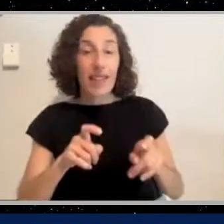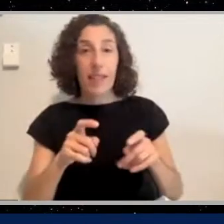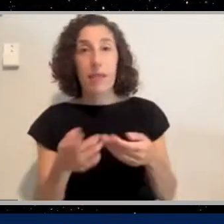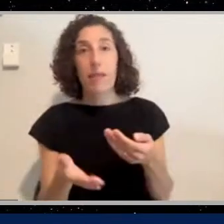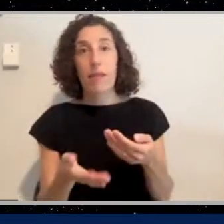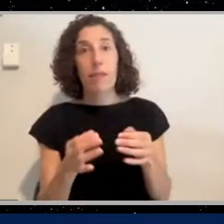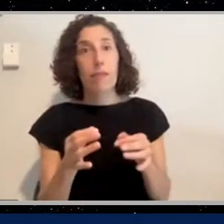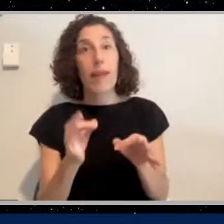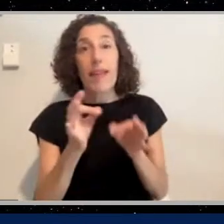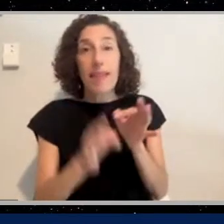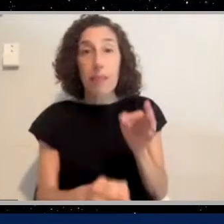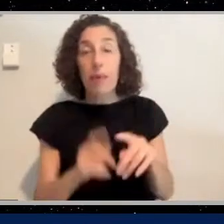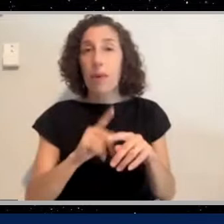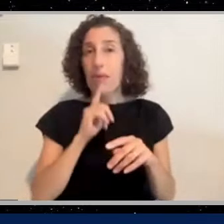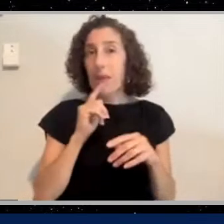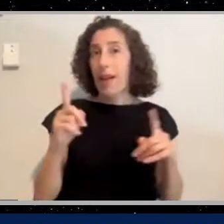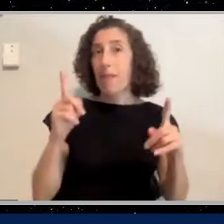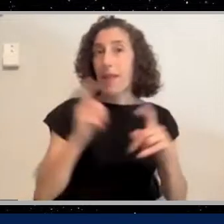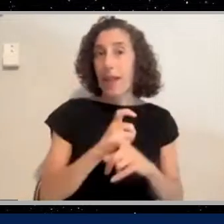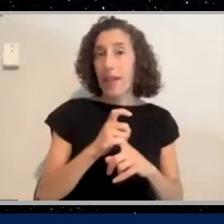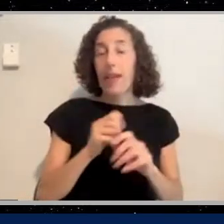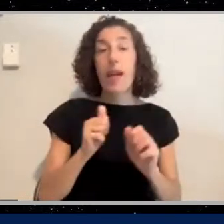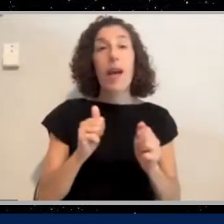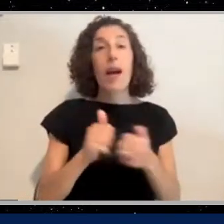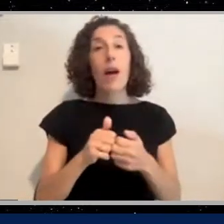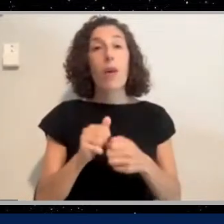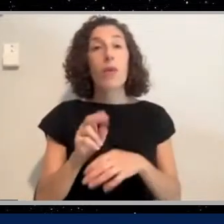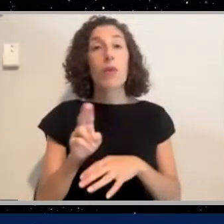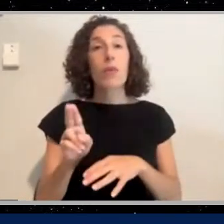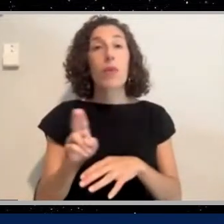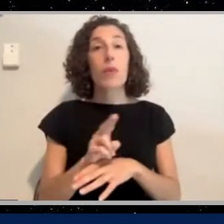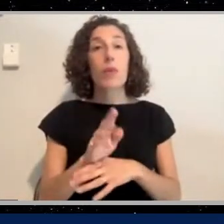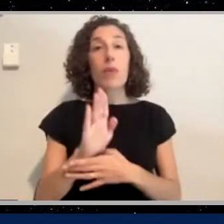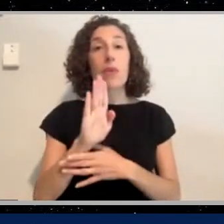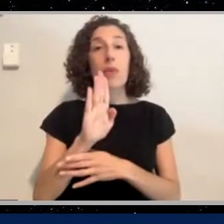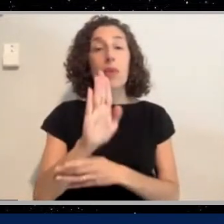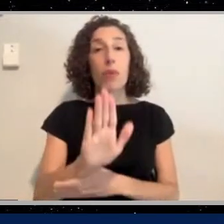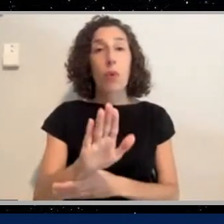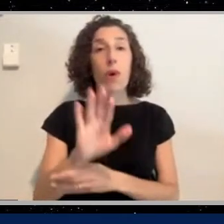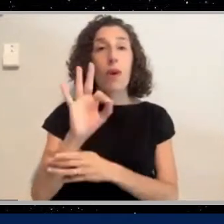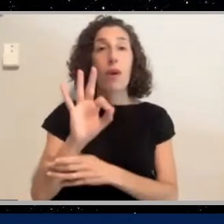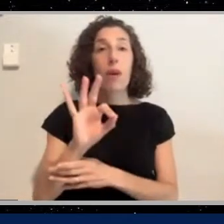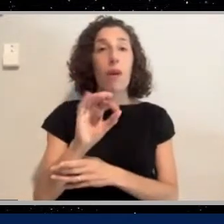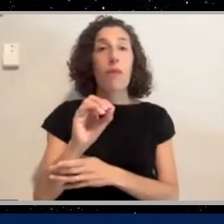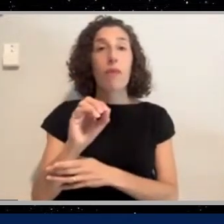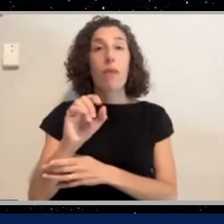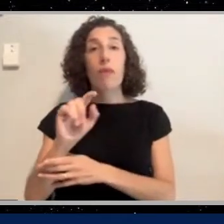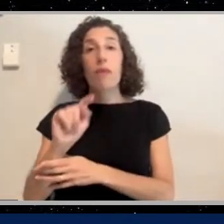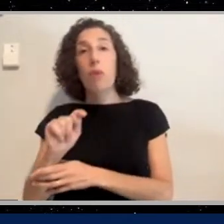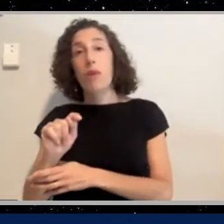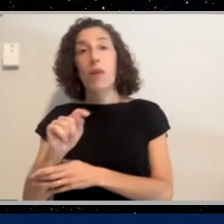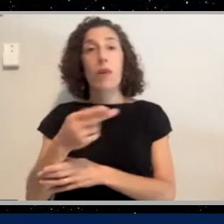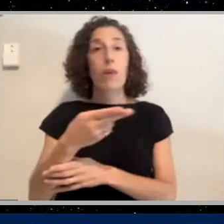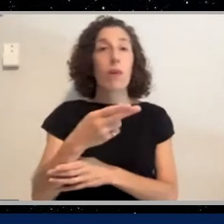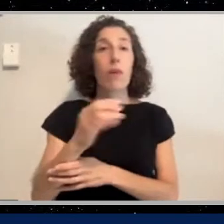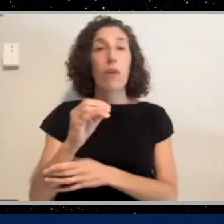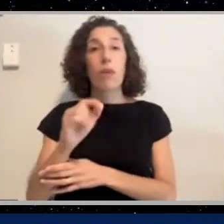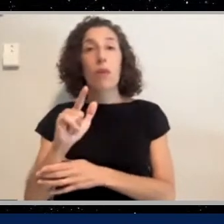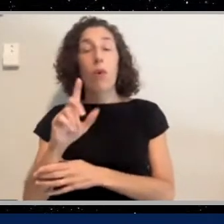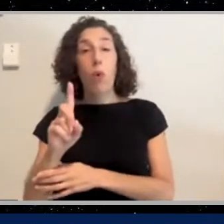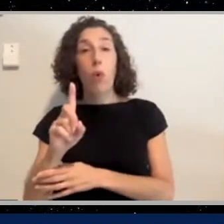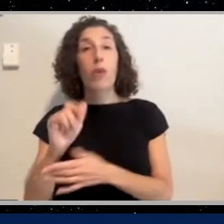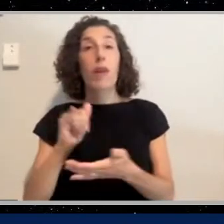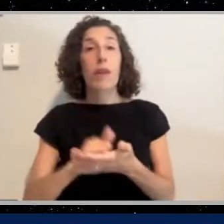place? Because in space, most people use footholds. But if you're unable to use a foothold, what can you do to stay stationary so that you can